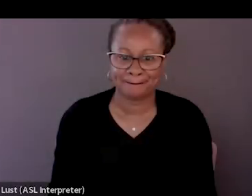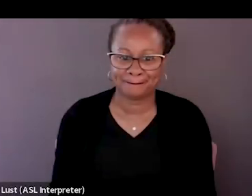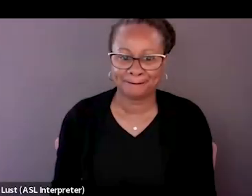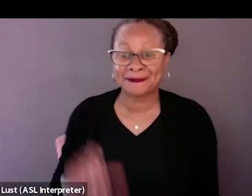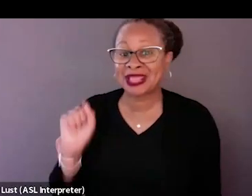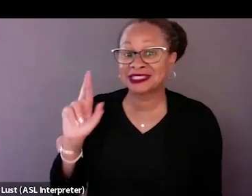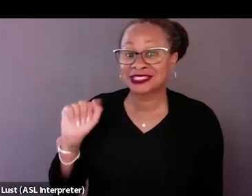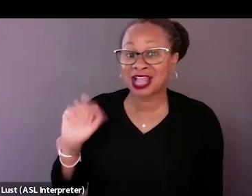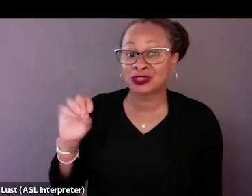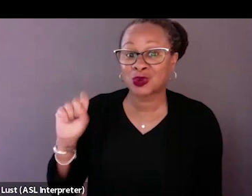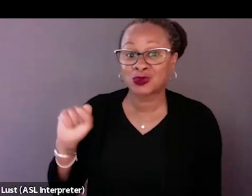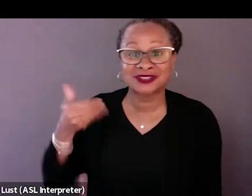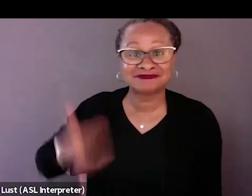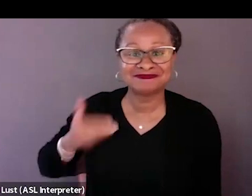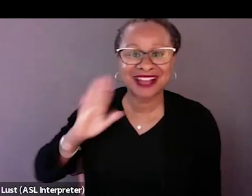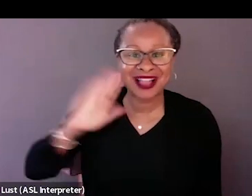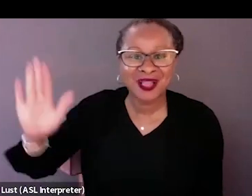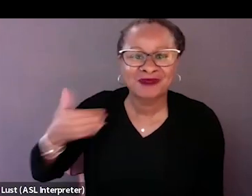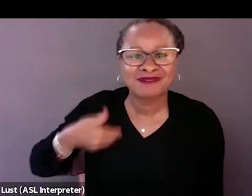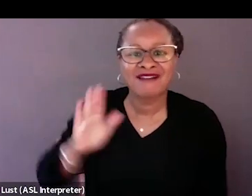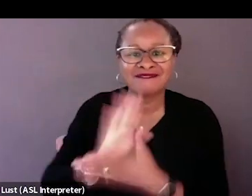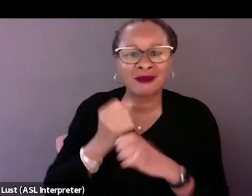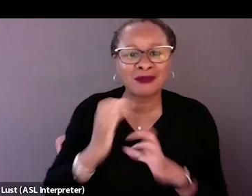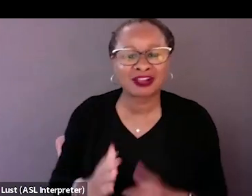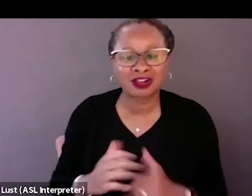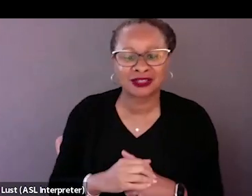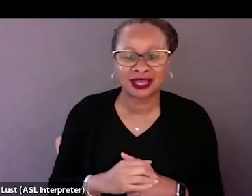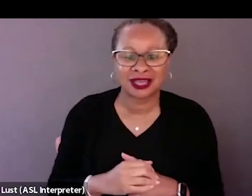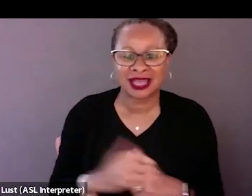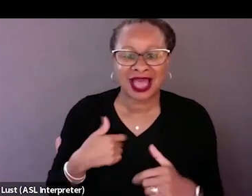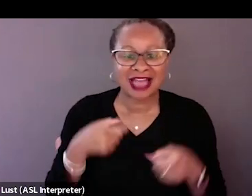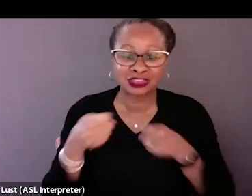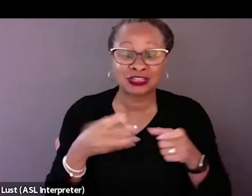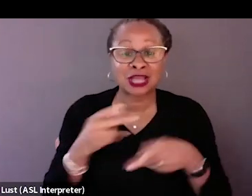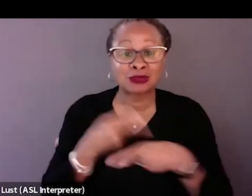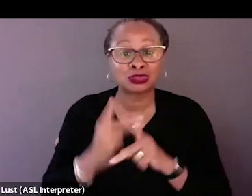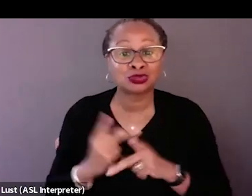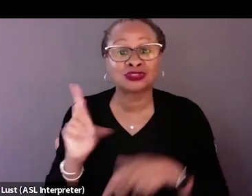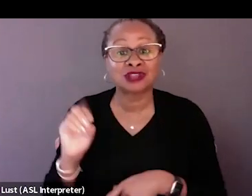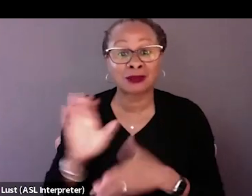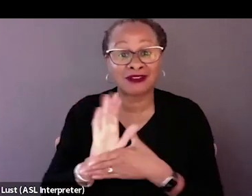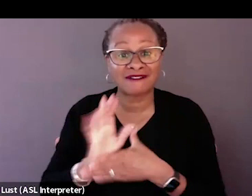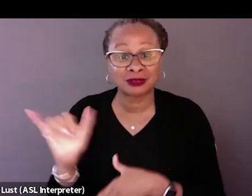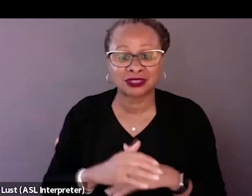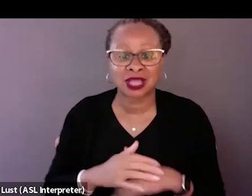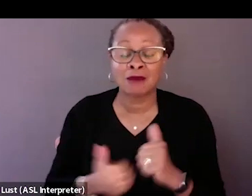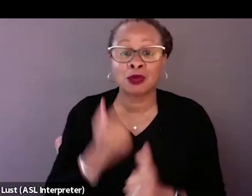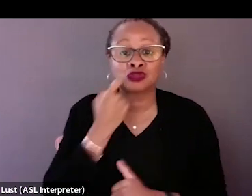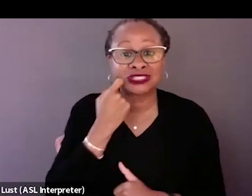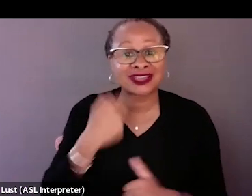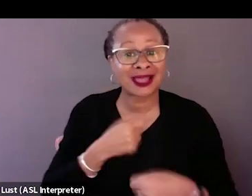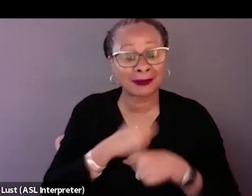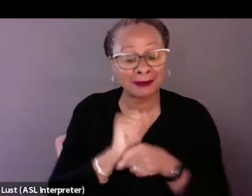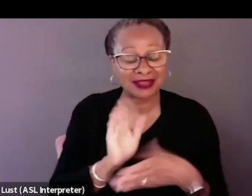Hi, everyone. I'm Sara Dosa. I'm a filmmaker. I direct and produce documentaries. Most recently, I made the film Fire